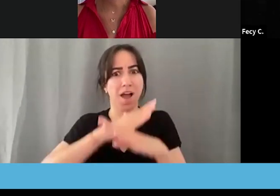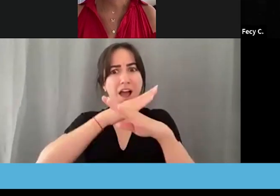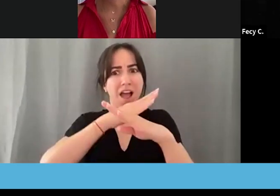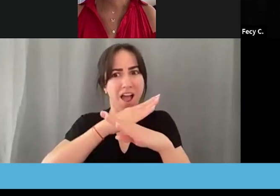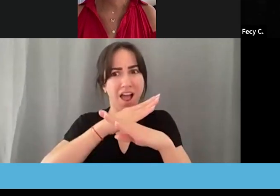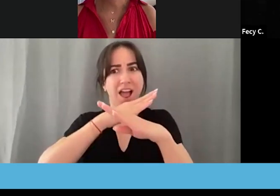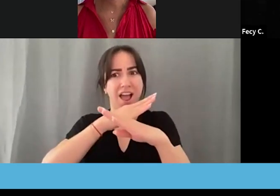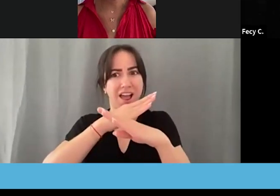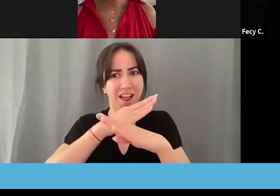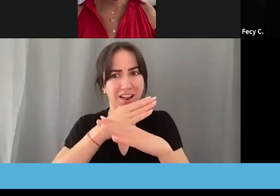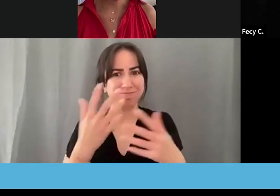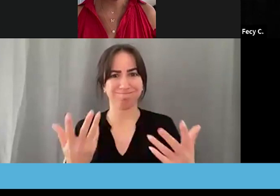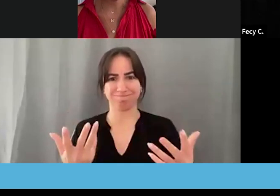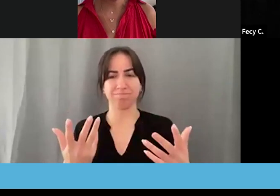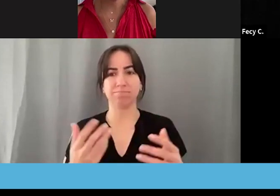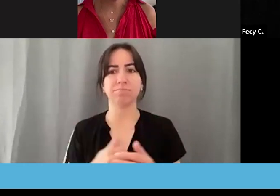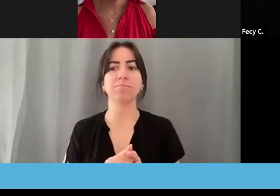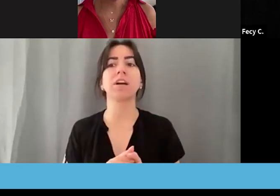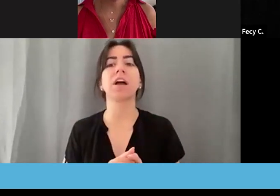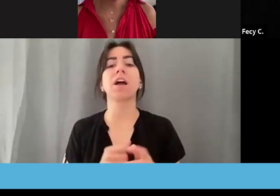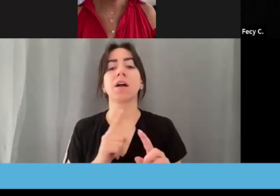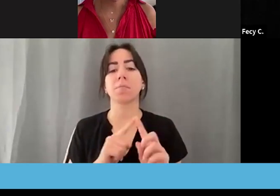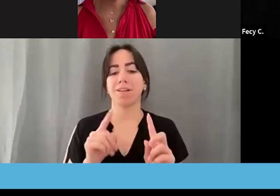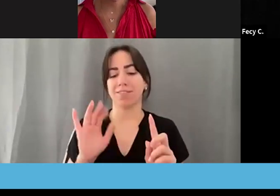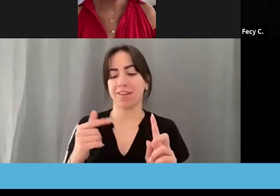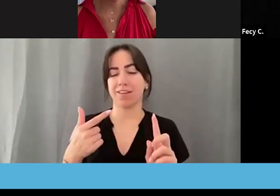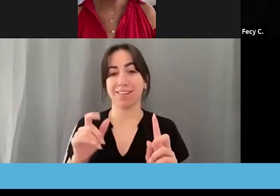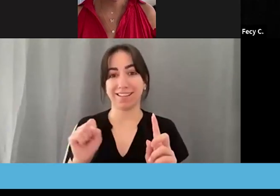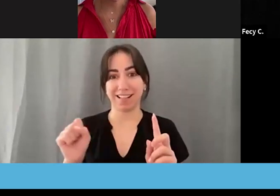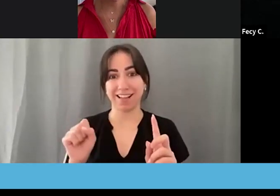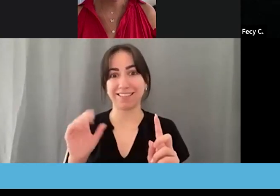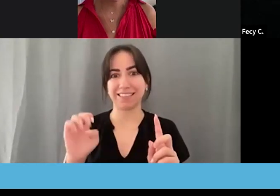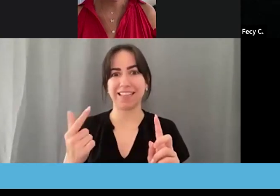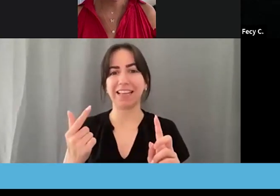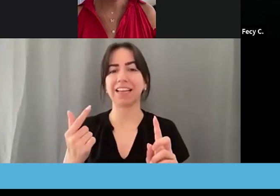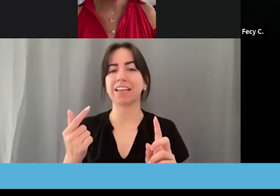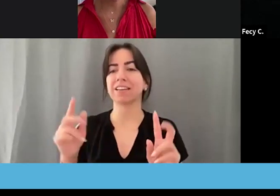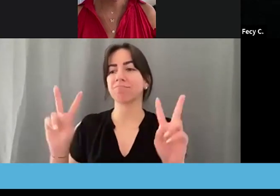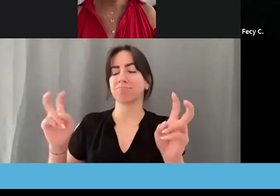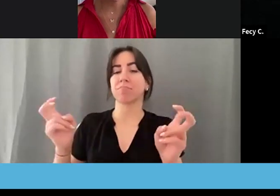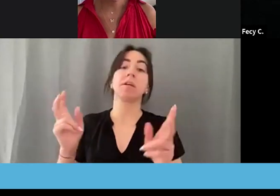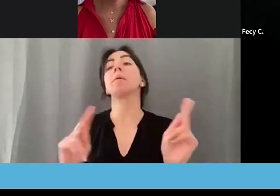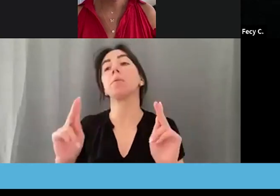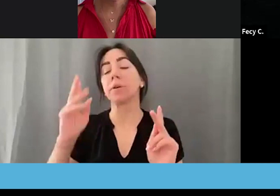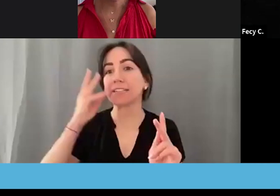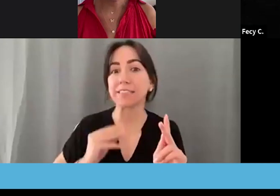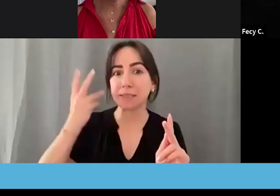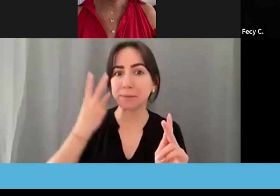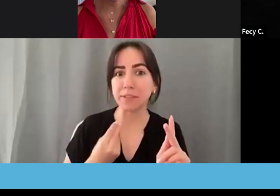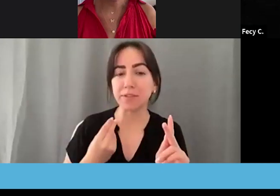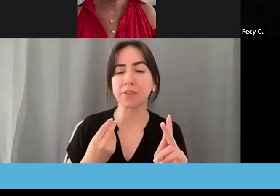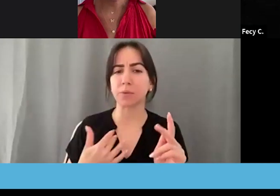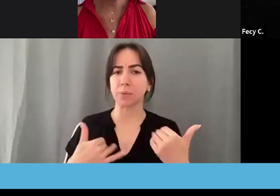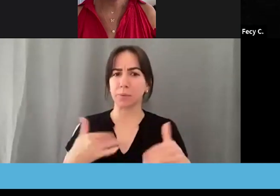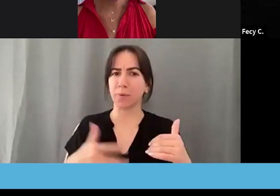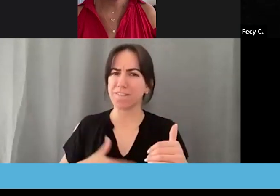it. So although the notion of the glass ceiling is a metaphor, for the people that experience it, it feels very, very real.